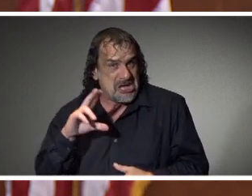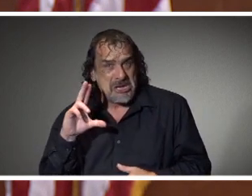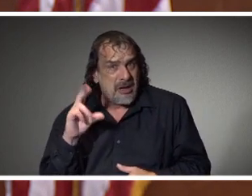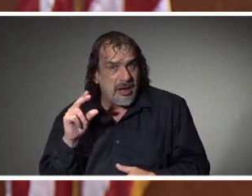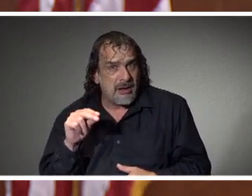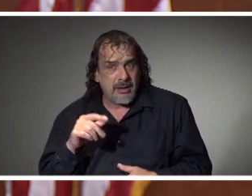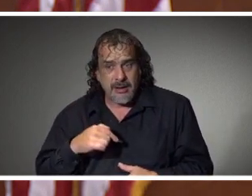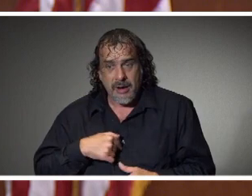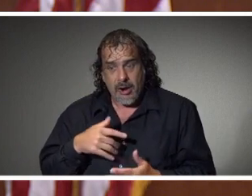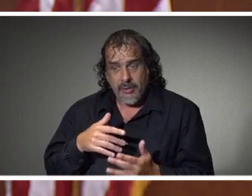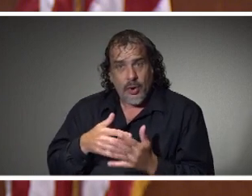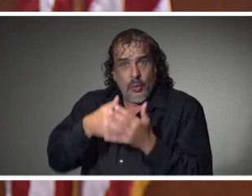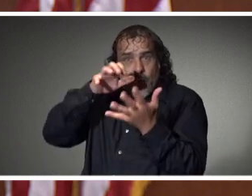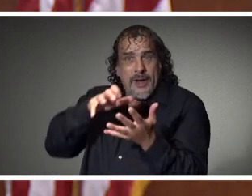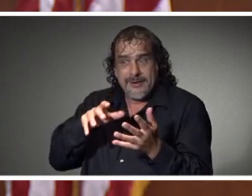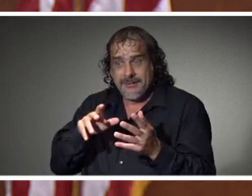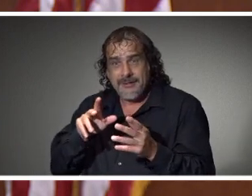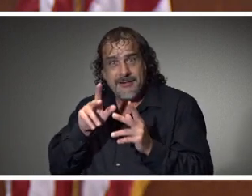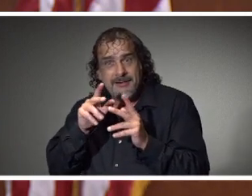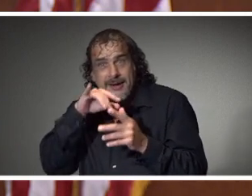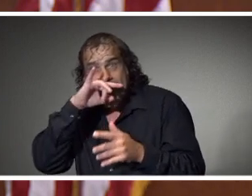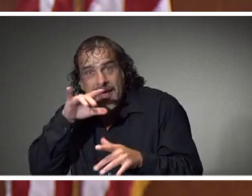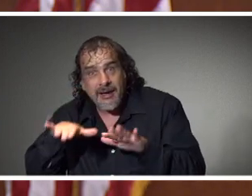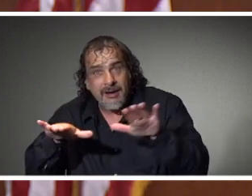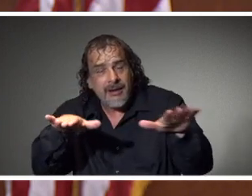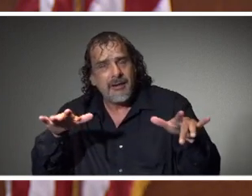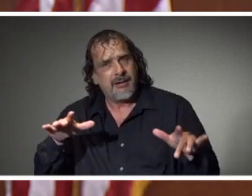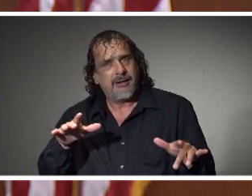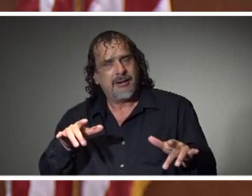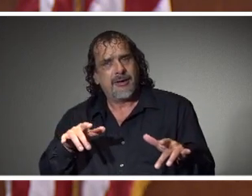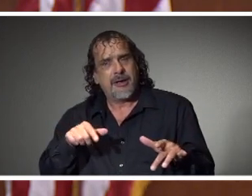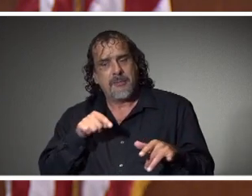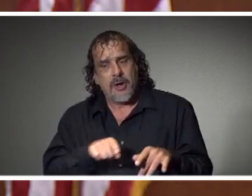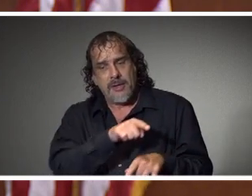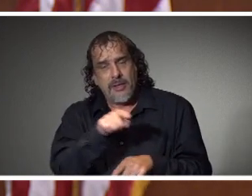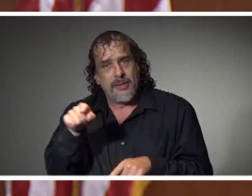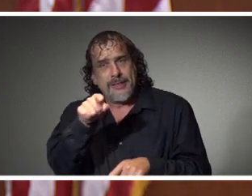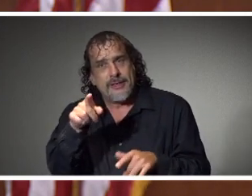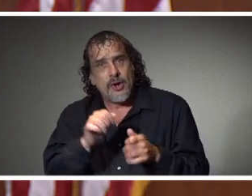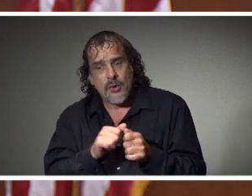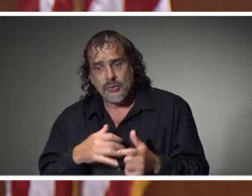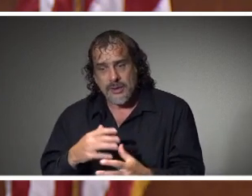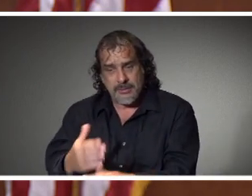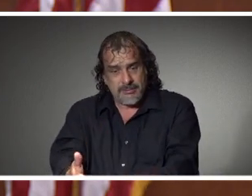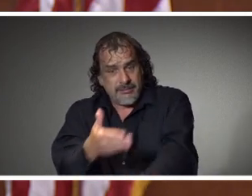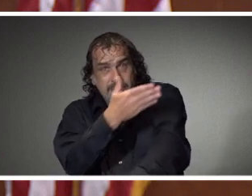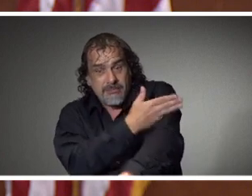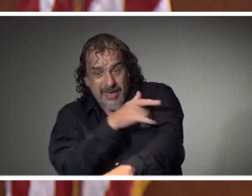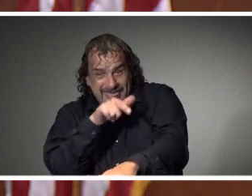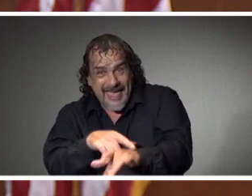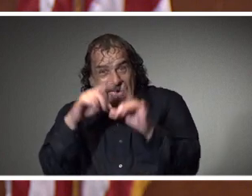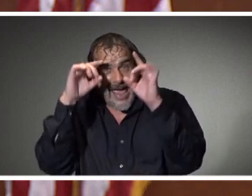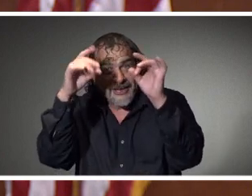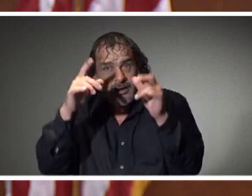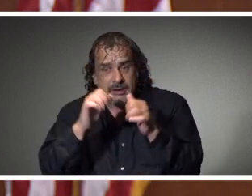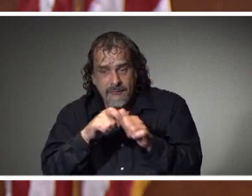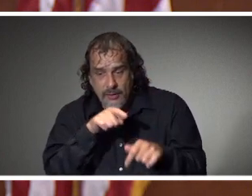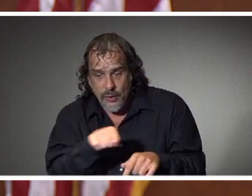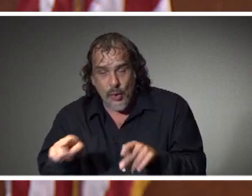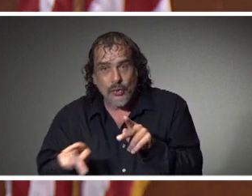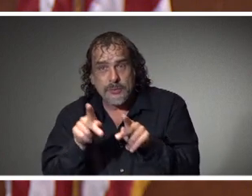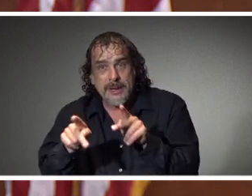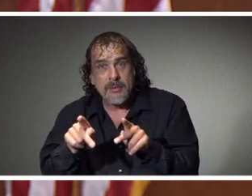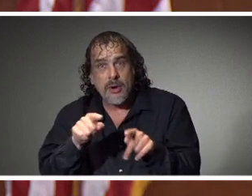the privileged kids in our state, but we cannot give up those educational attainment gains for those individuals